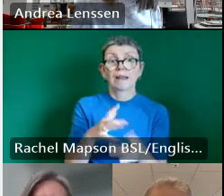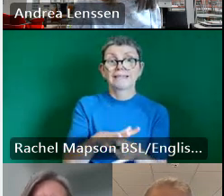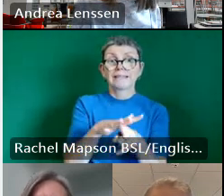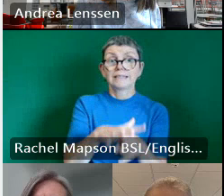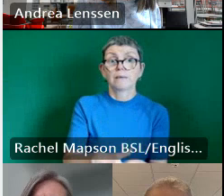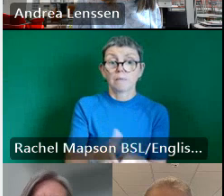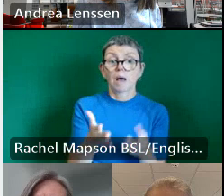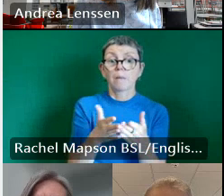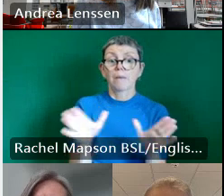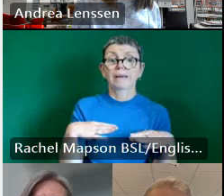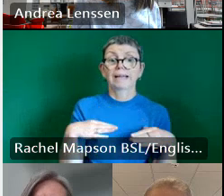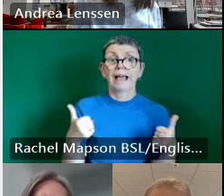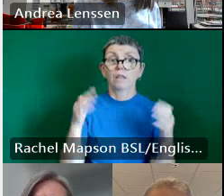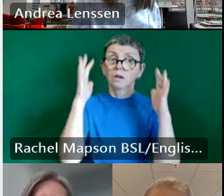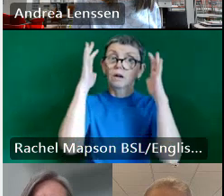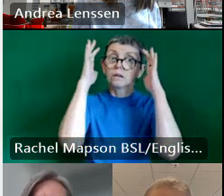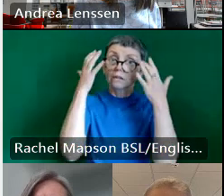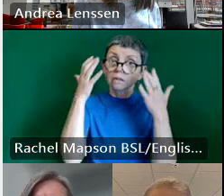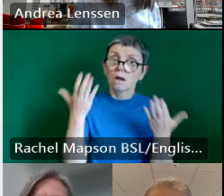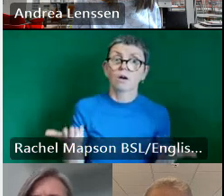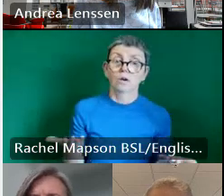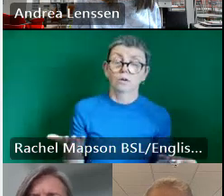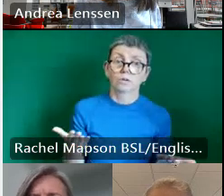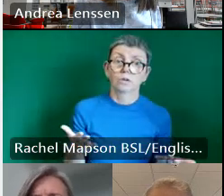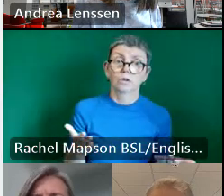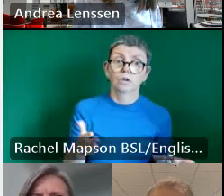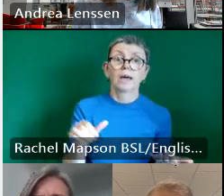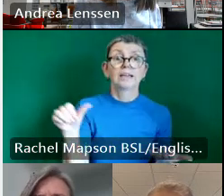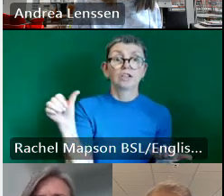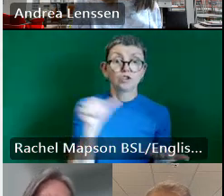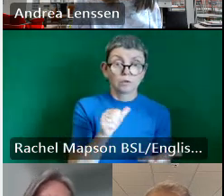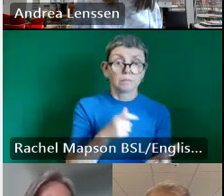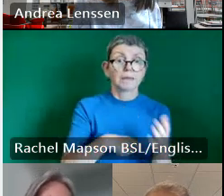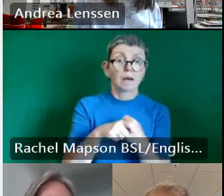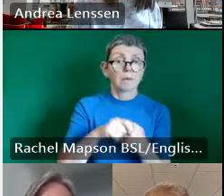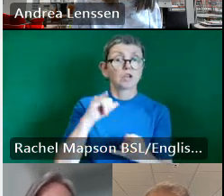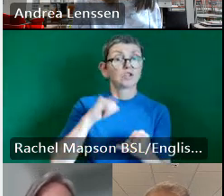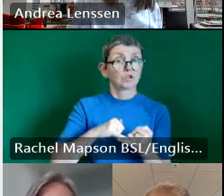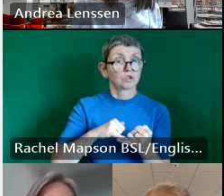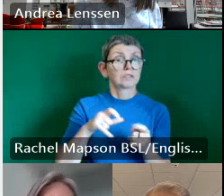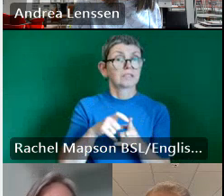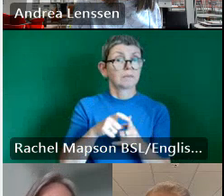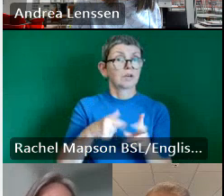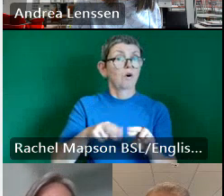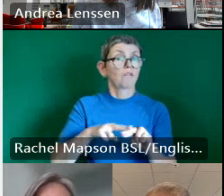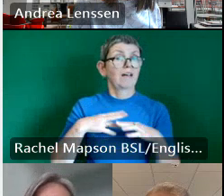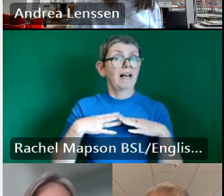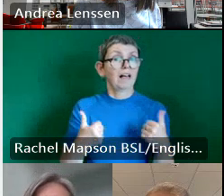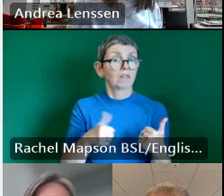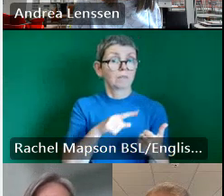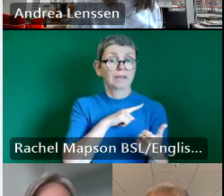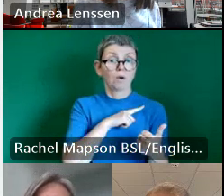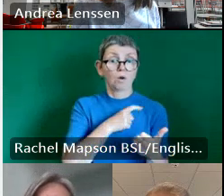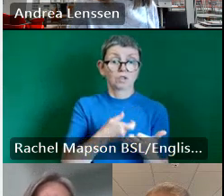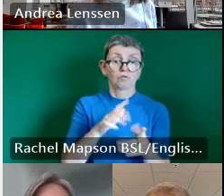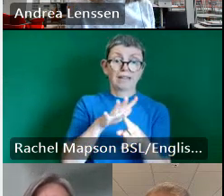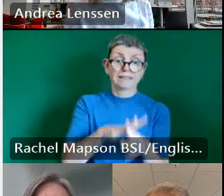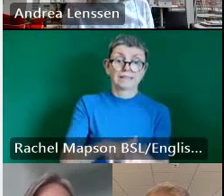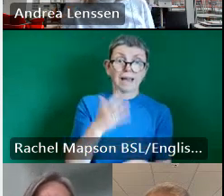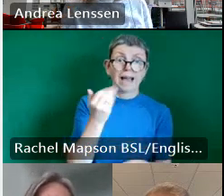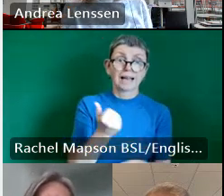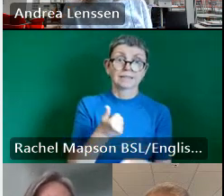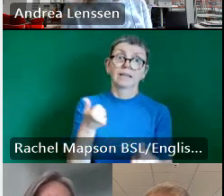argue that it should also be considered one of the social determinants of health, okay? Because the experience of racism has direct impact on